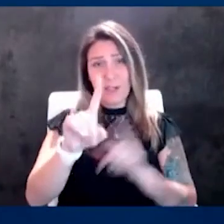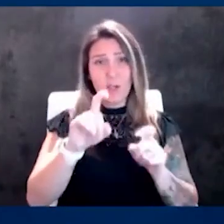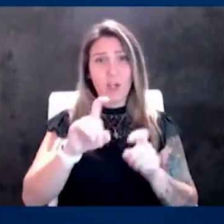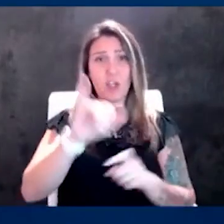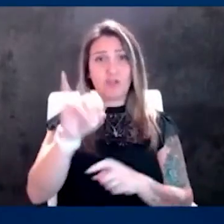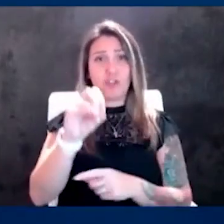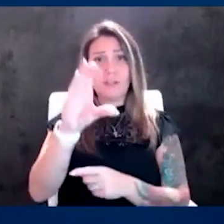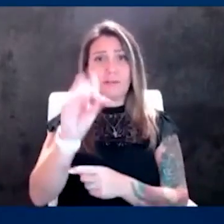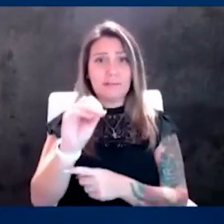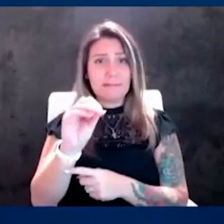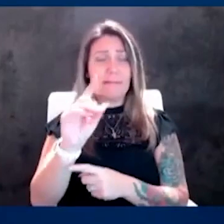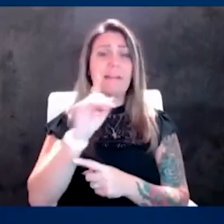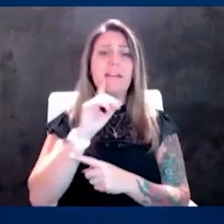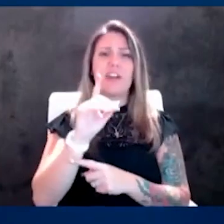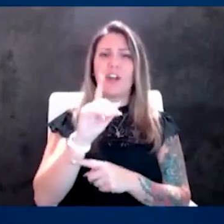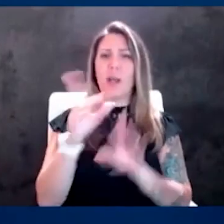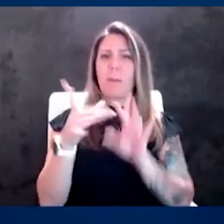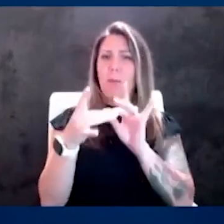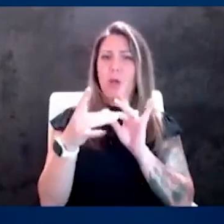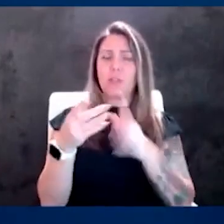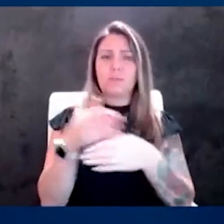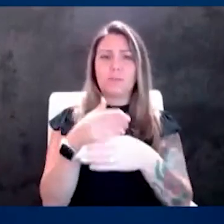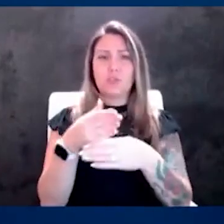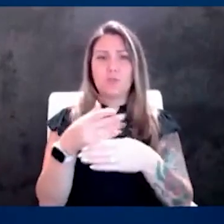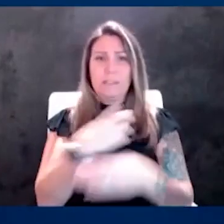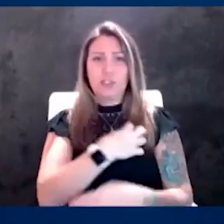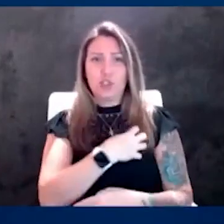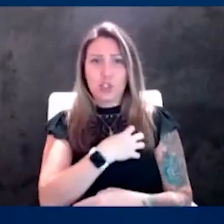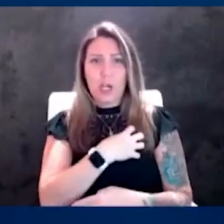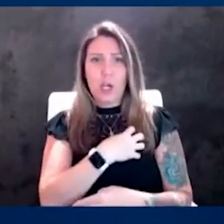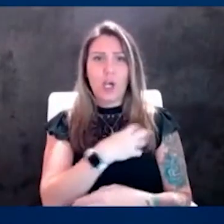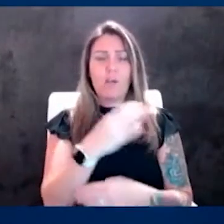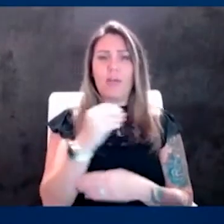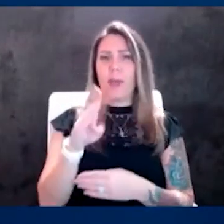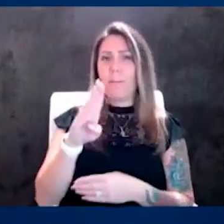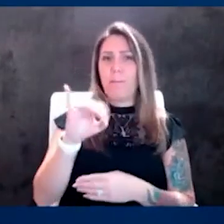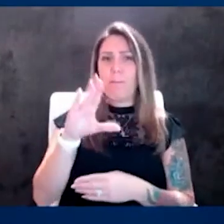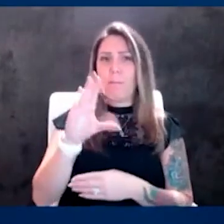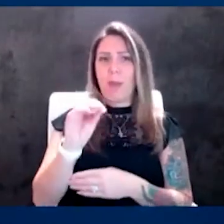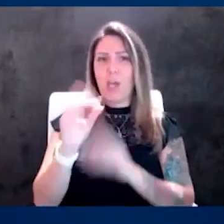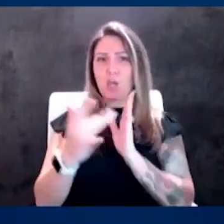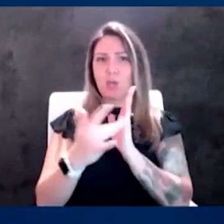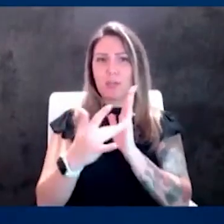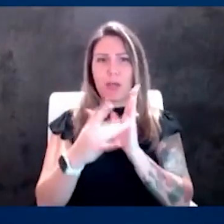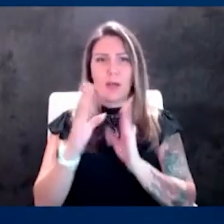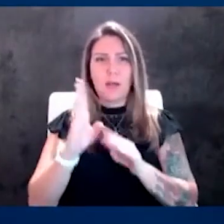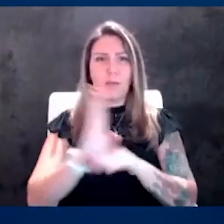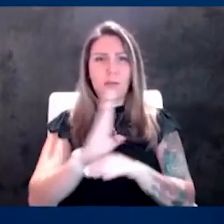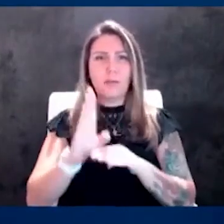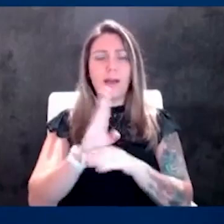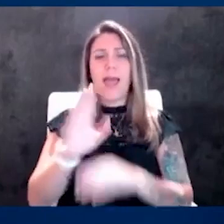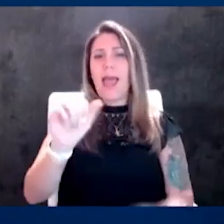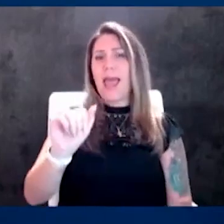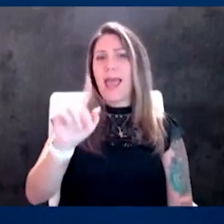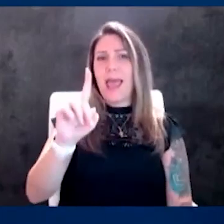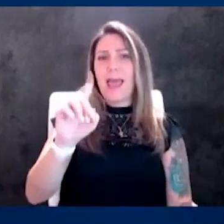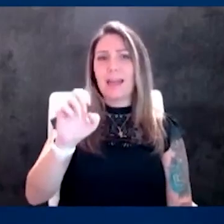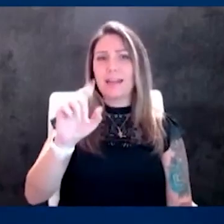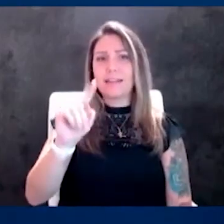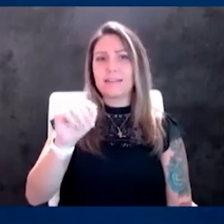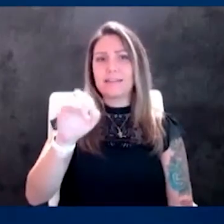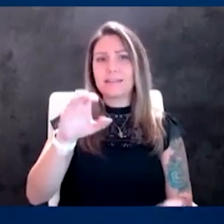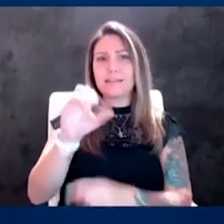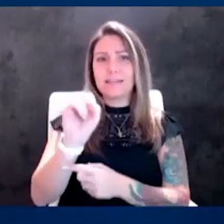a partnership between the Sheriff's Office and a biotech innovation company called Antibiotics. They have something called the Antibiotic